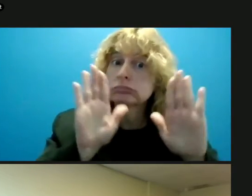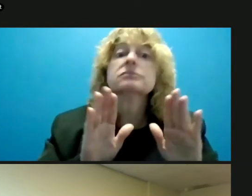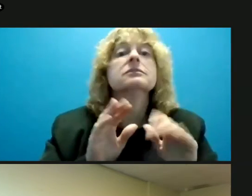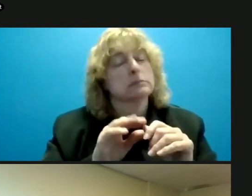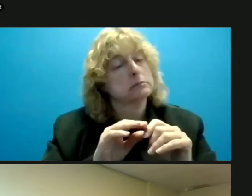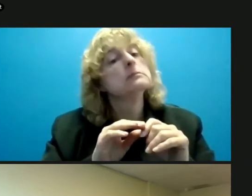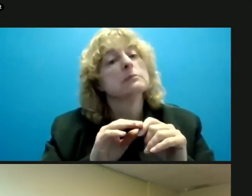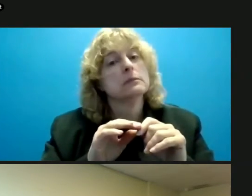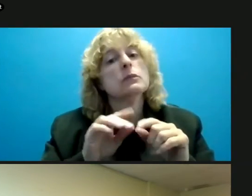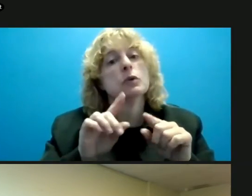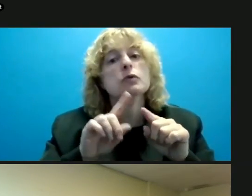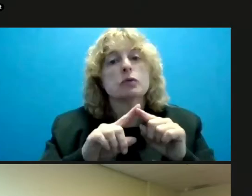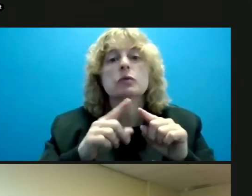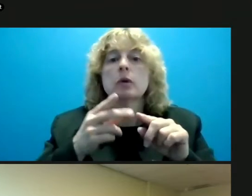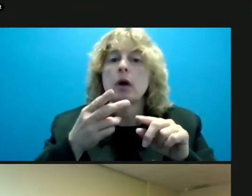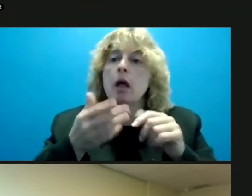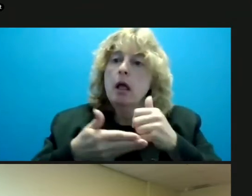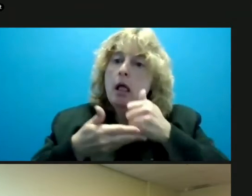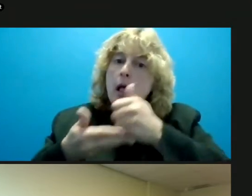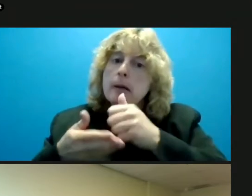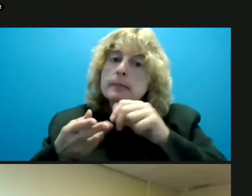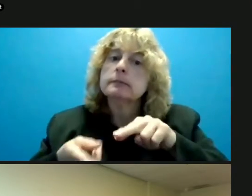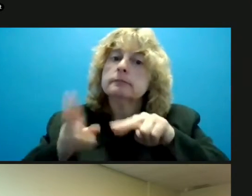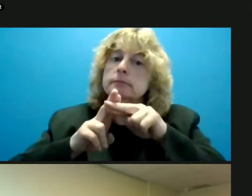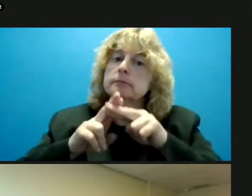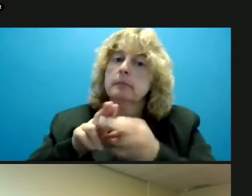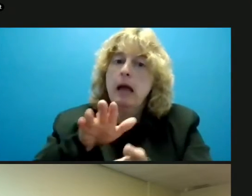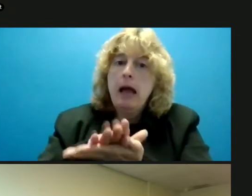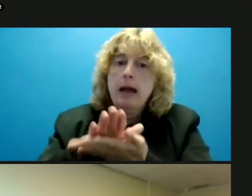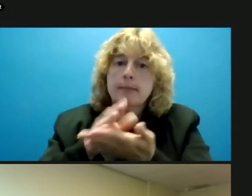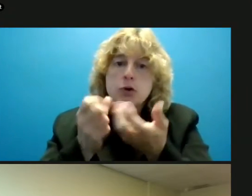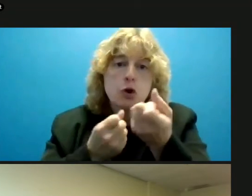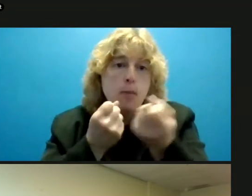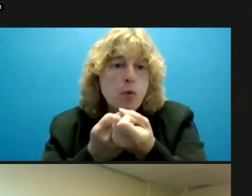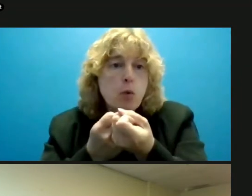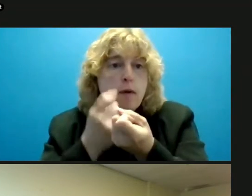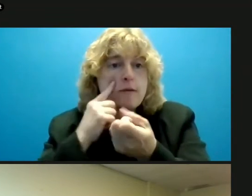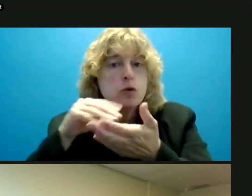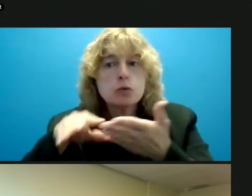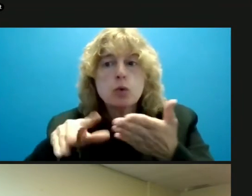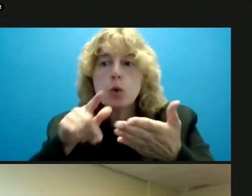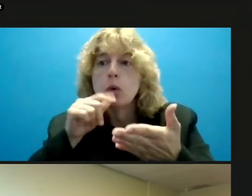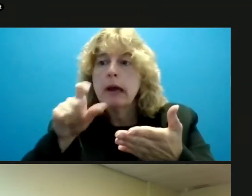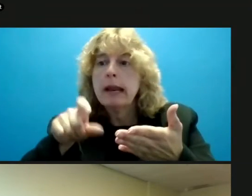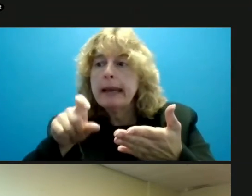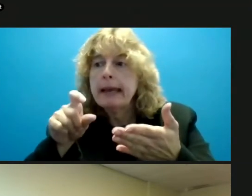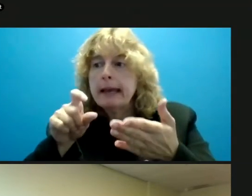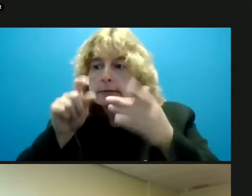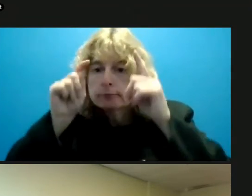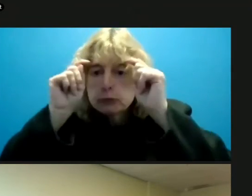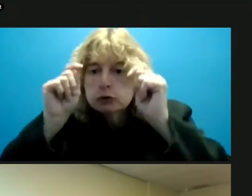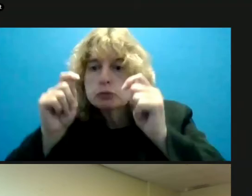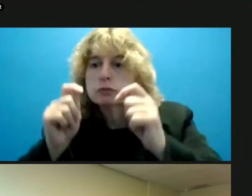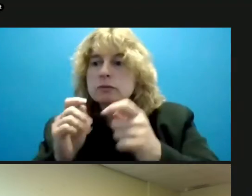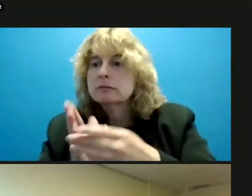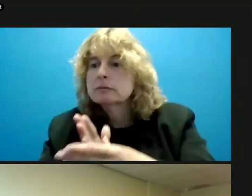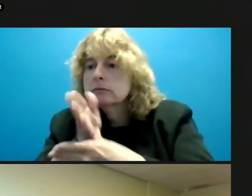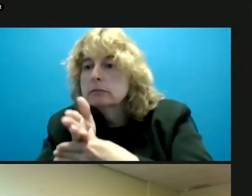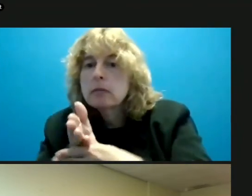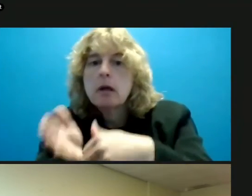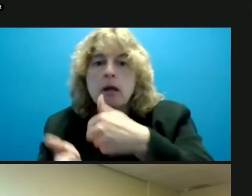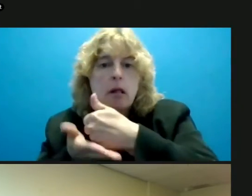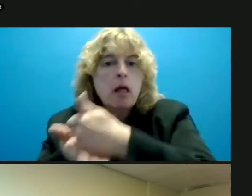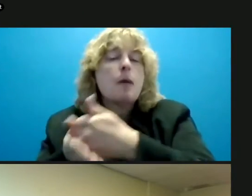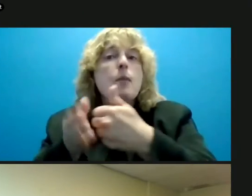academic support that's provided to students through the use of academic interventionists or through retired teachers coming in to